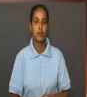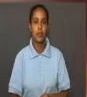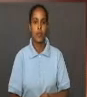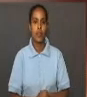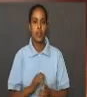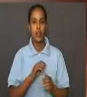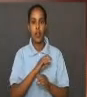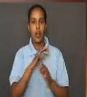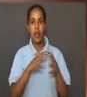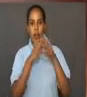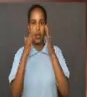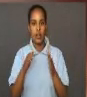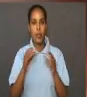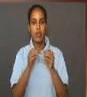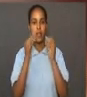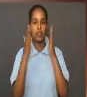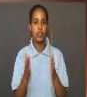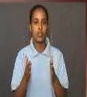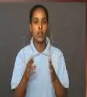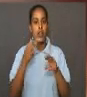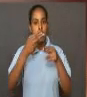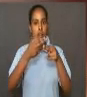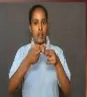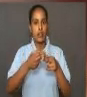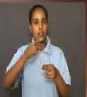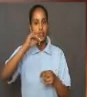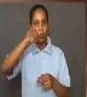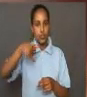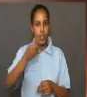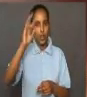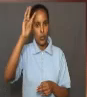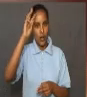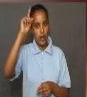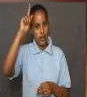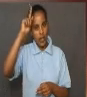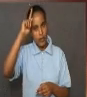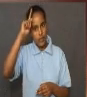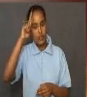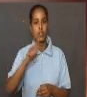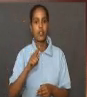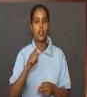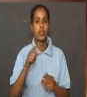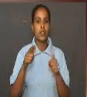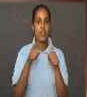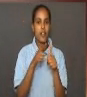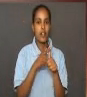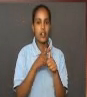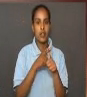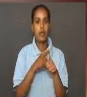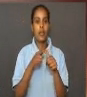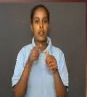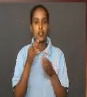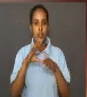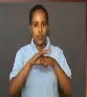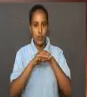An American mathematician named J. Willard Gibbs was the first to